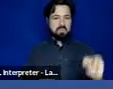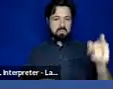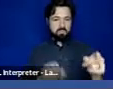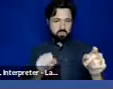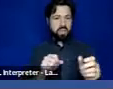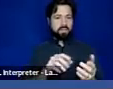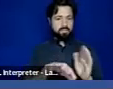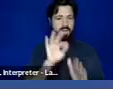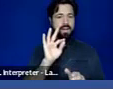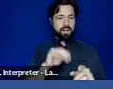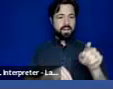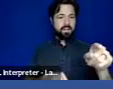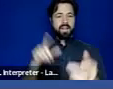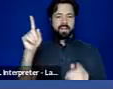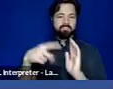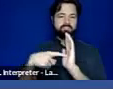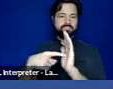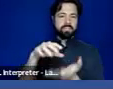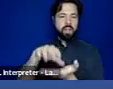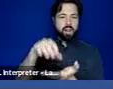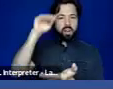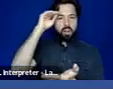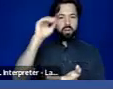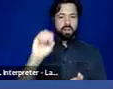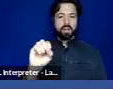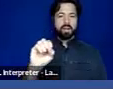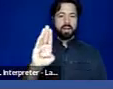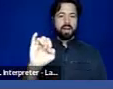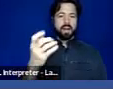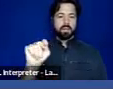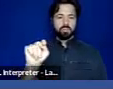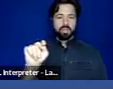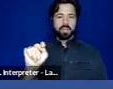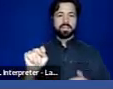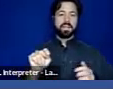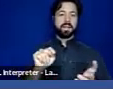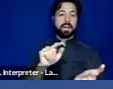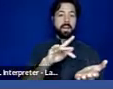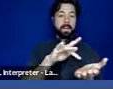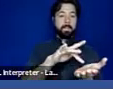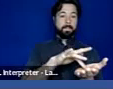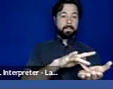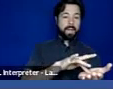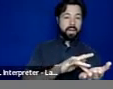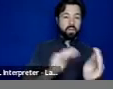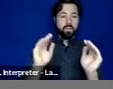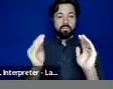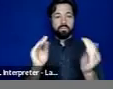object. And this is a medical versus nursing